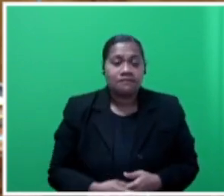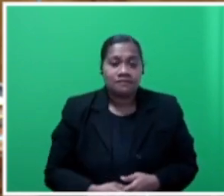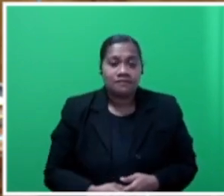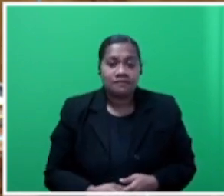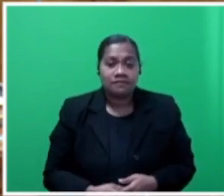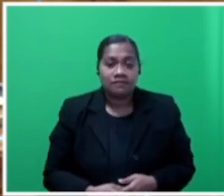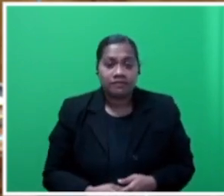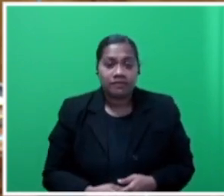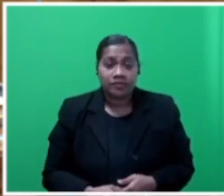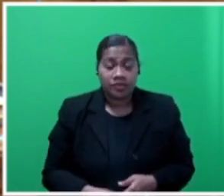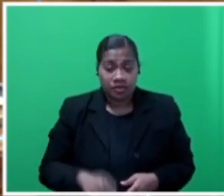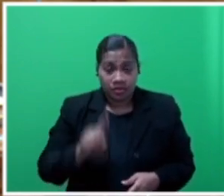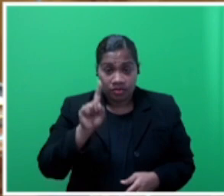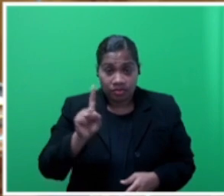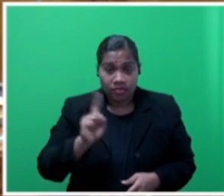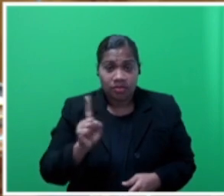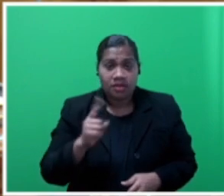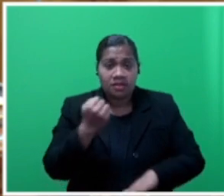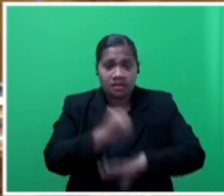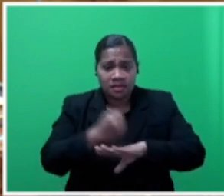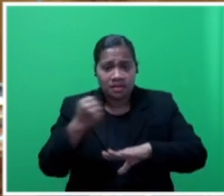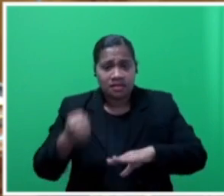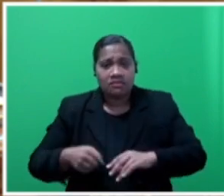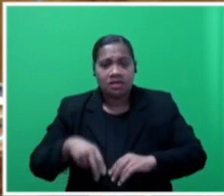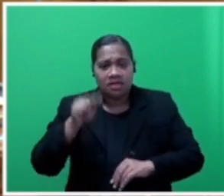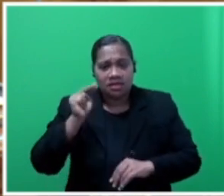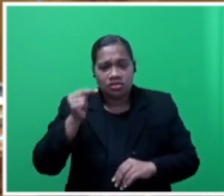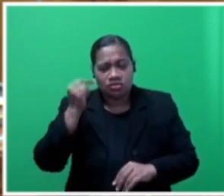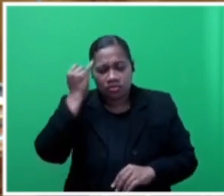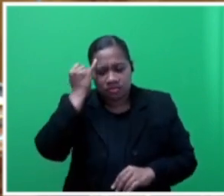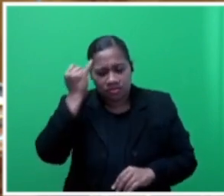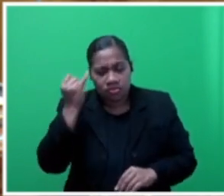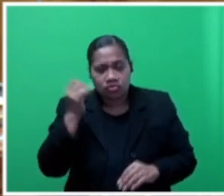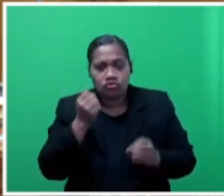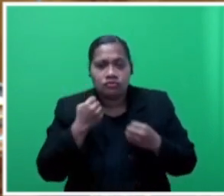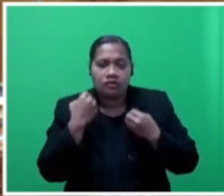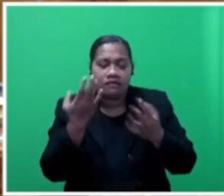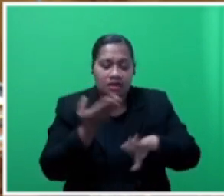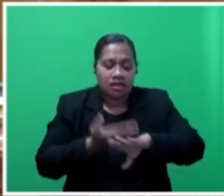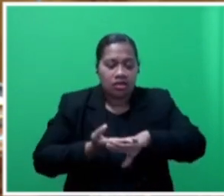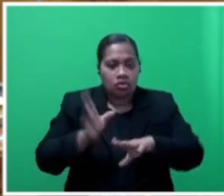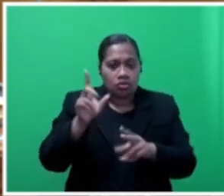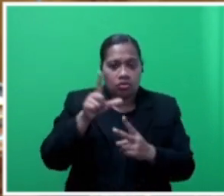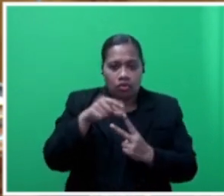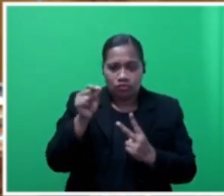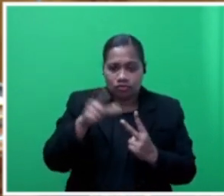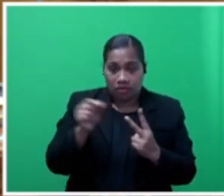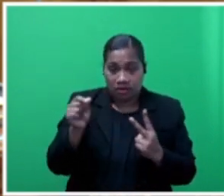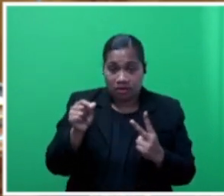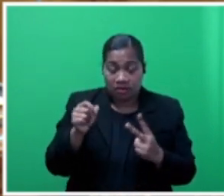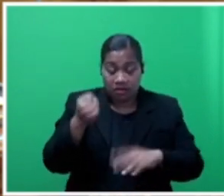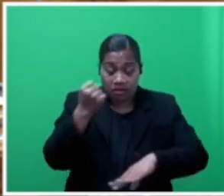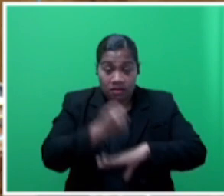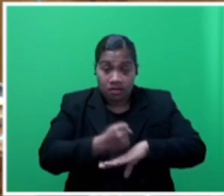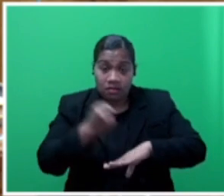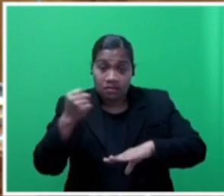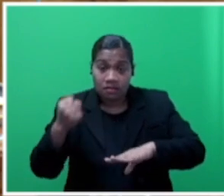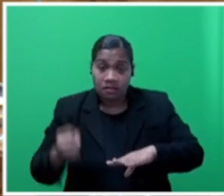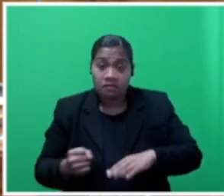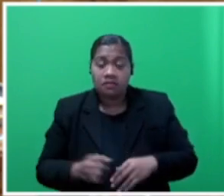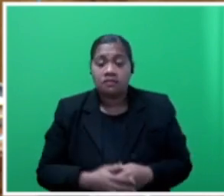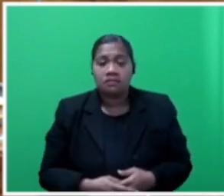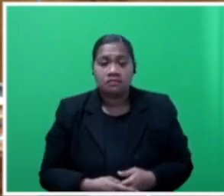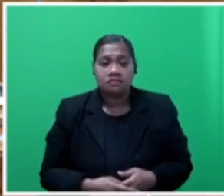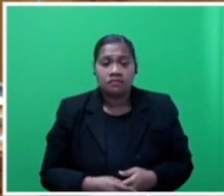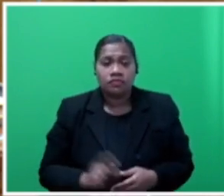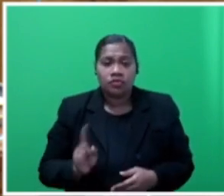beyond our control, the government needs to be imaginative in providing new options, sir. The government's vulnerabilities have been